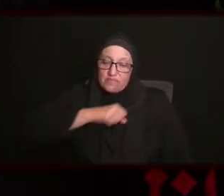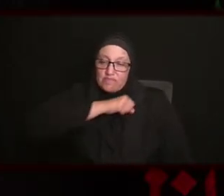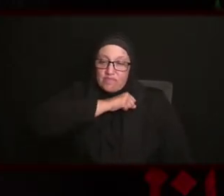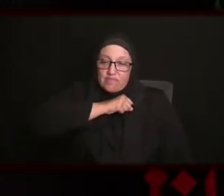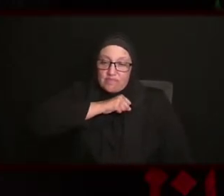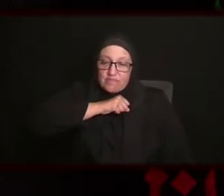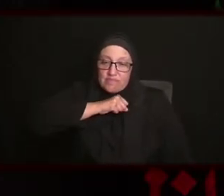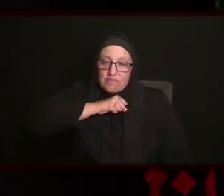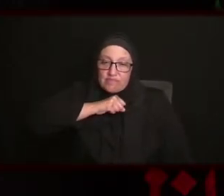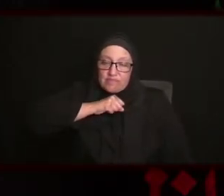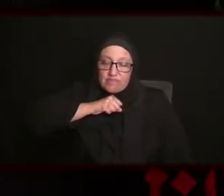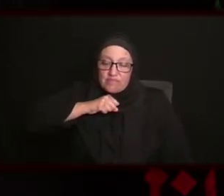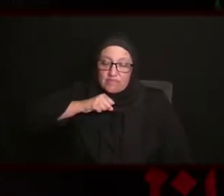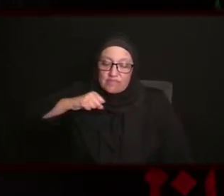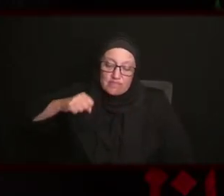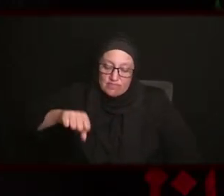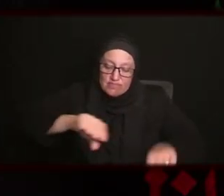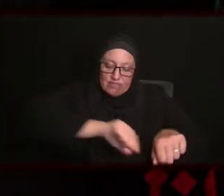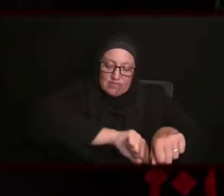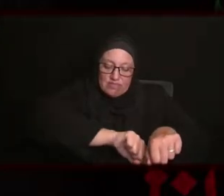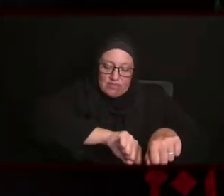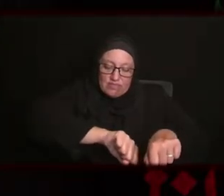dagger on the neck of the